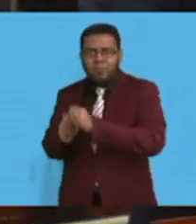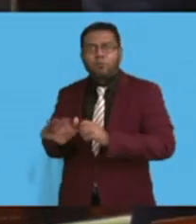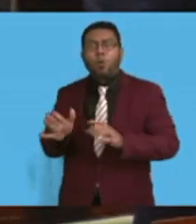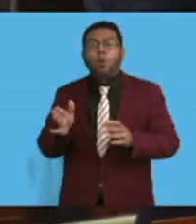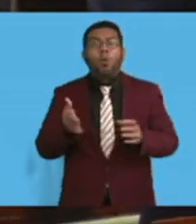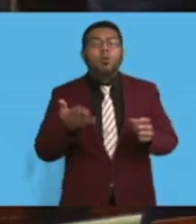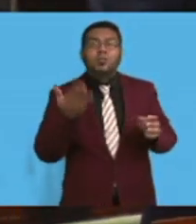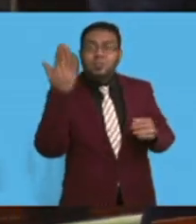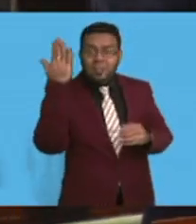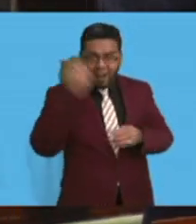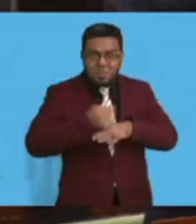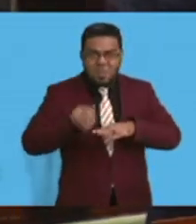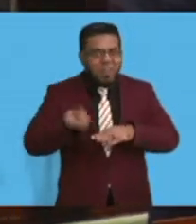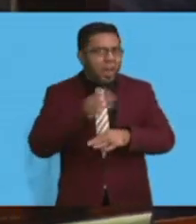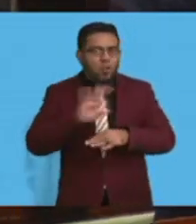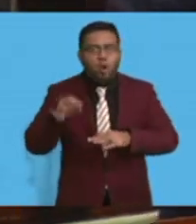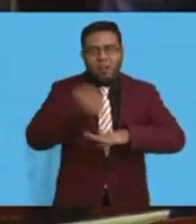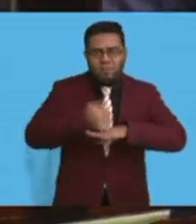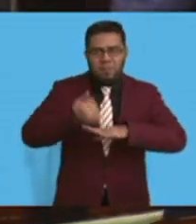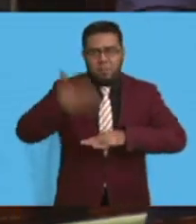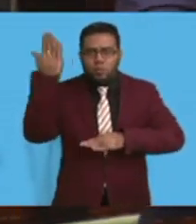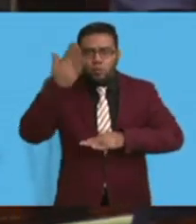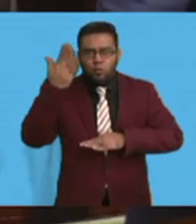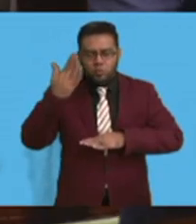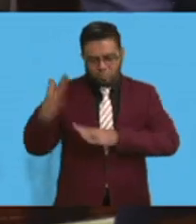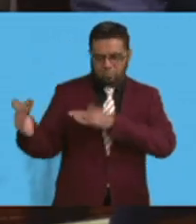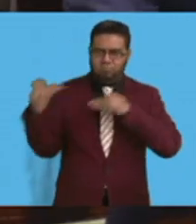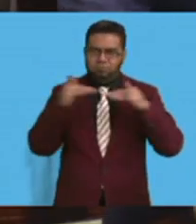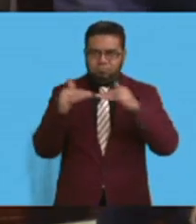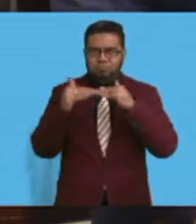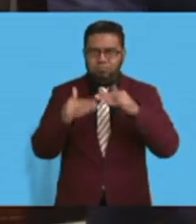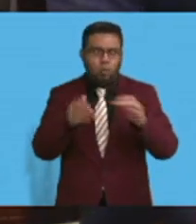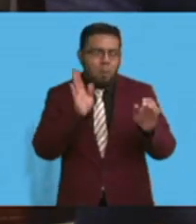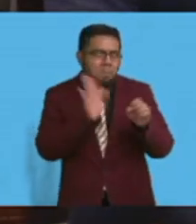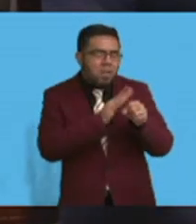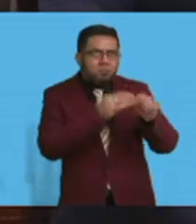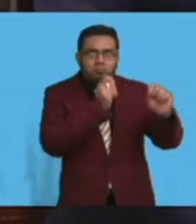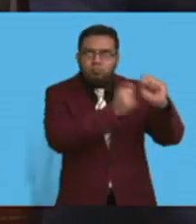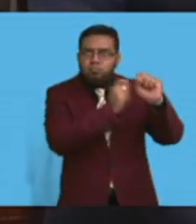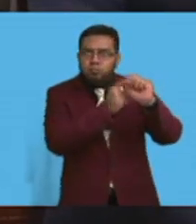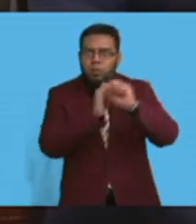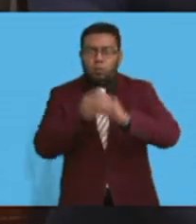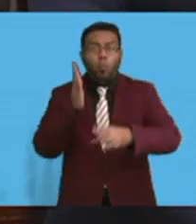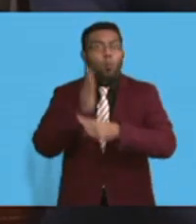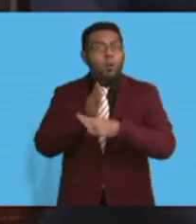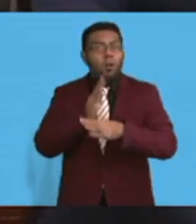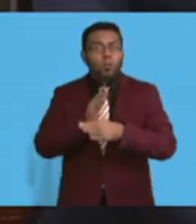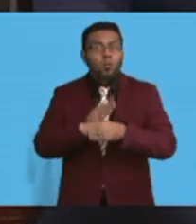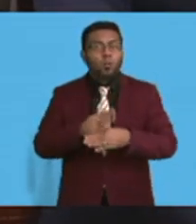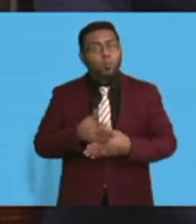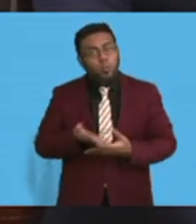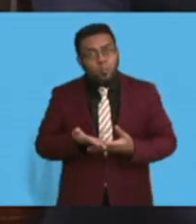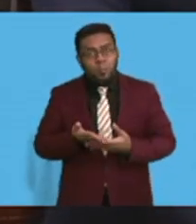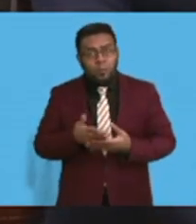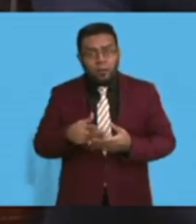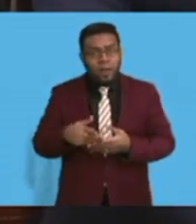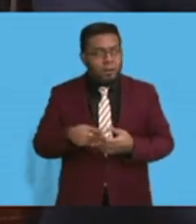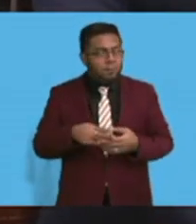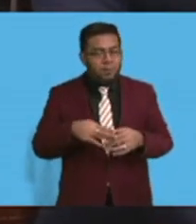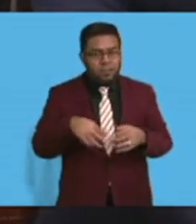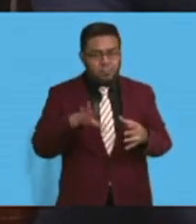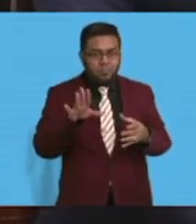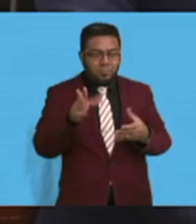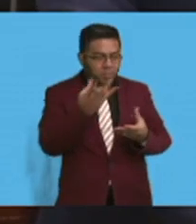and non-government schools. The Ministry of Education has also been tasked to work with the Construction Implementation Unit to carry out a comprehensive